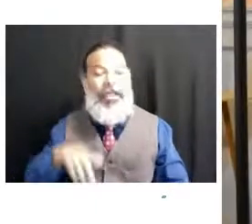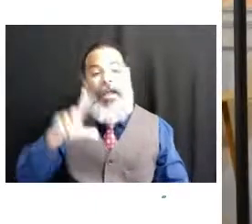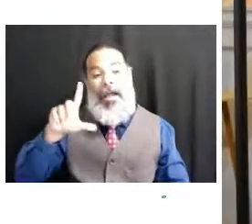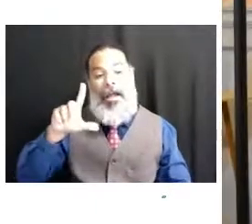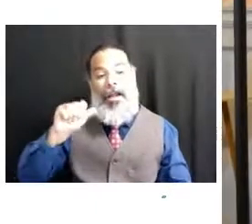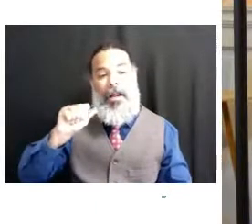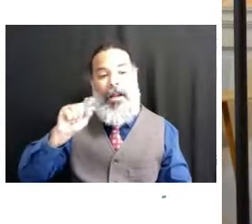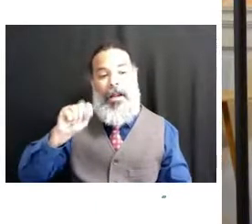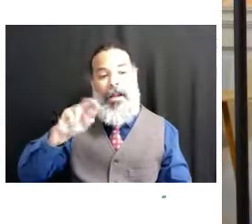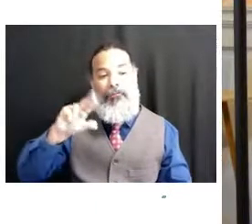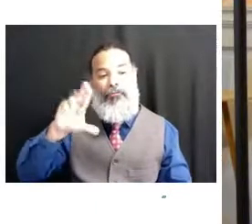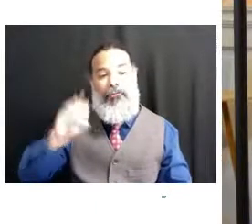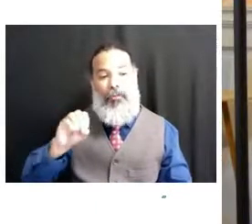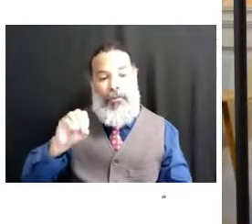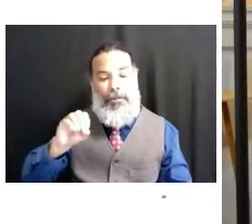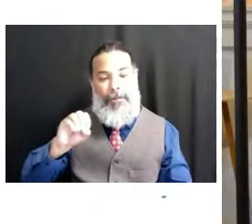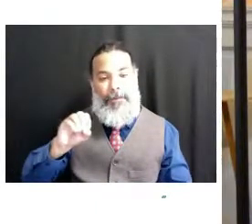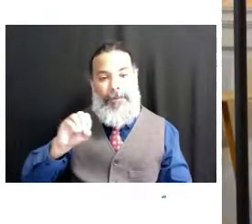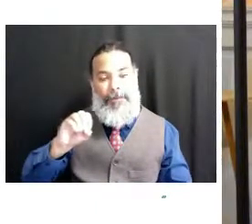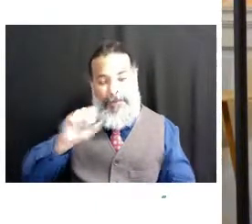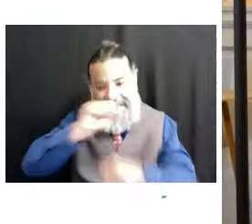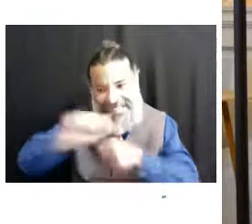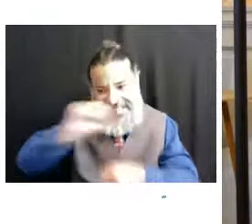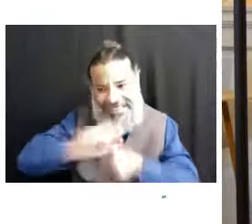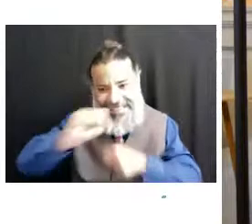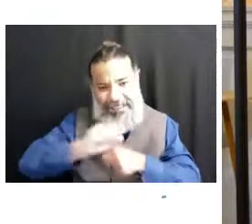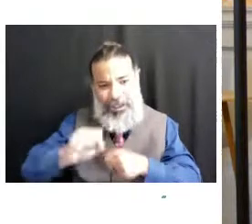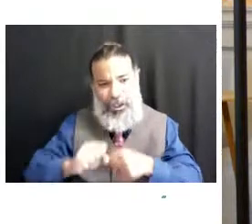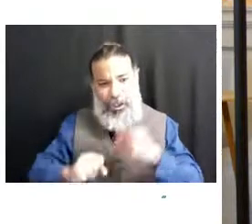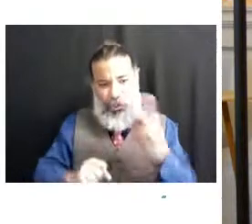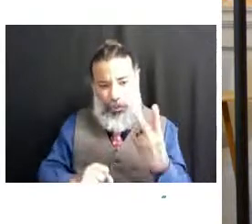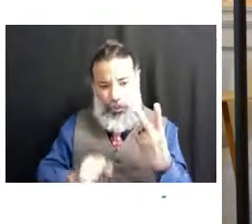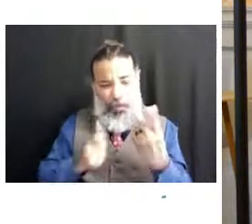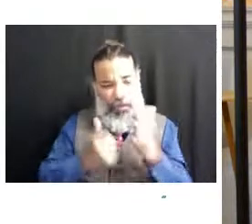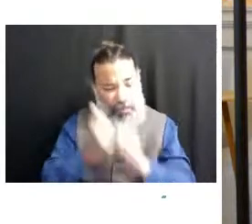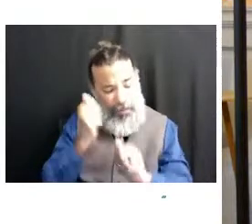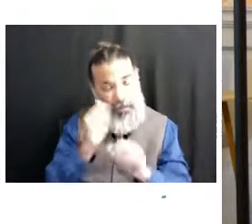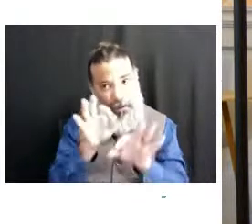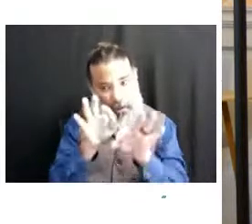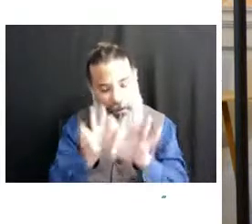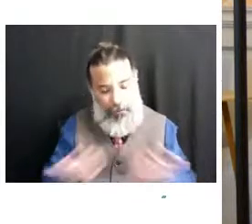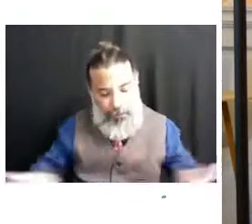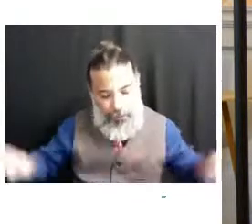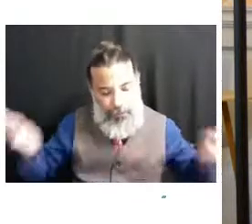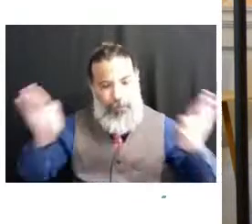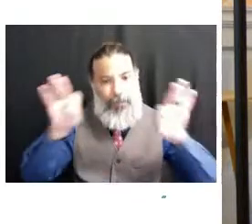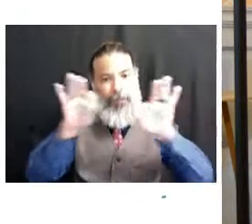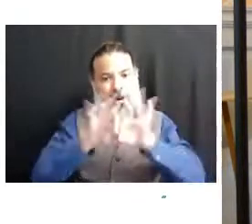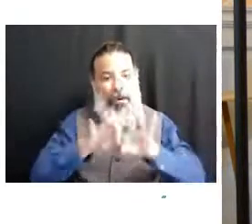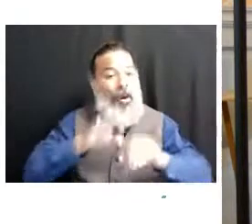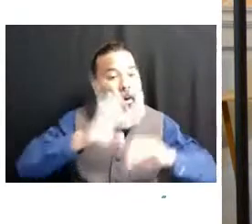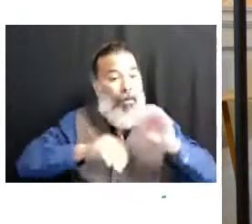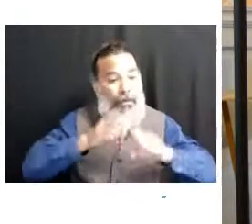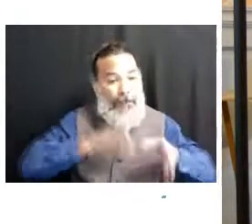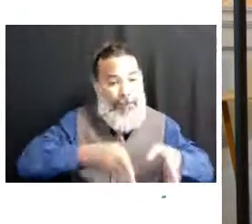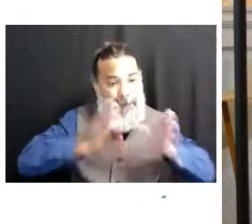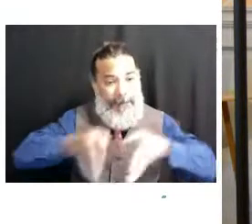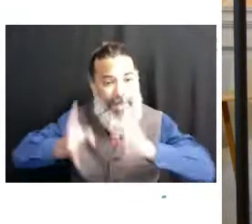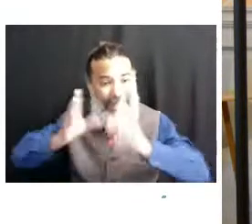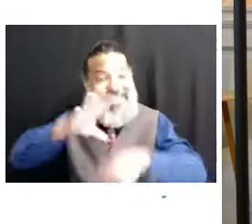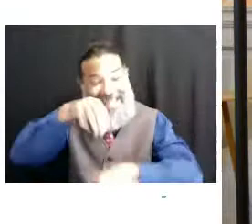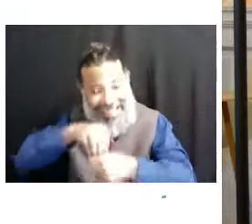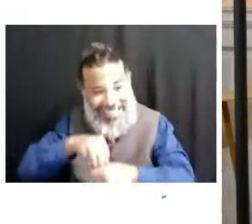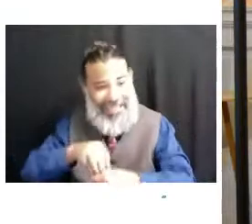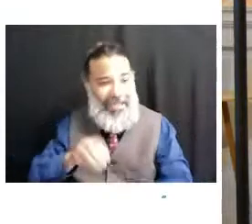Latrobe was working on two of the most important buildings in the